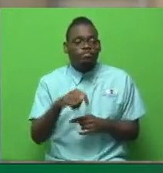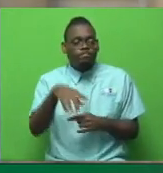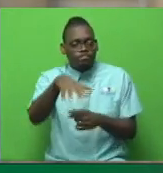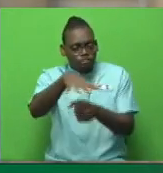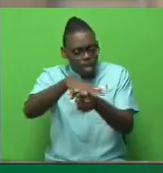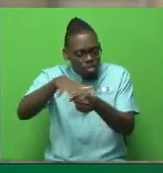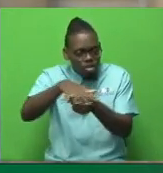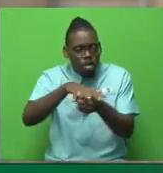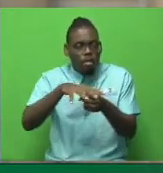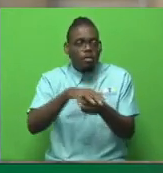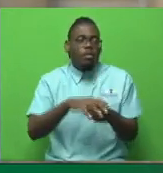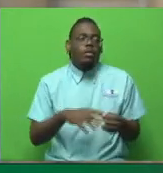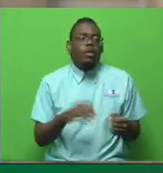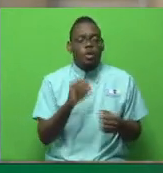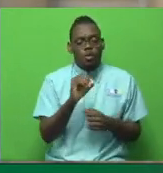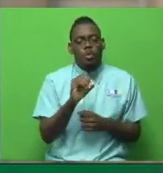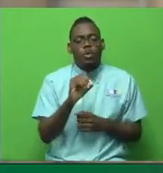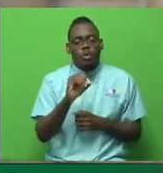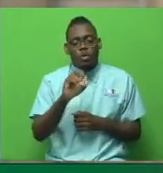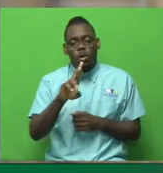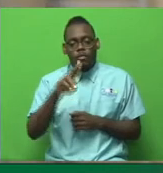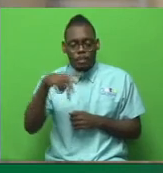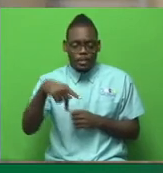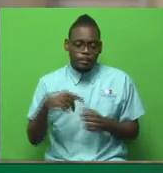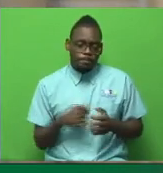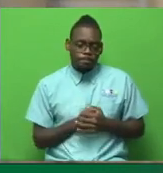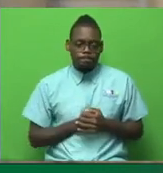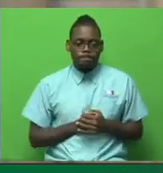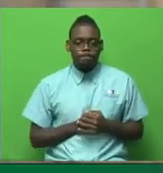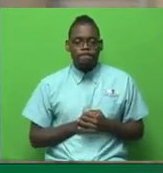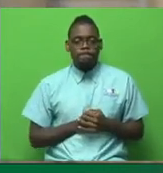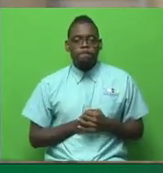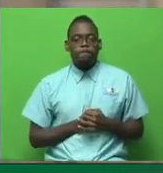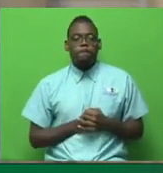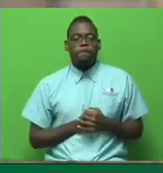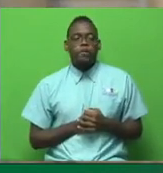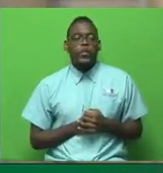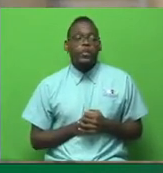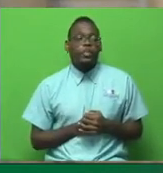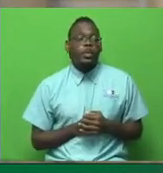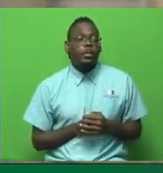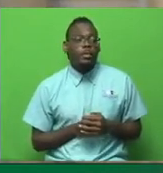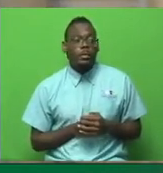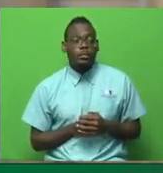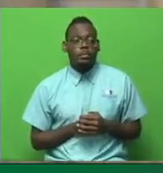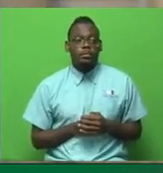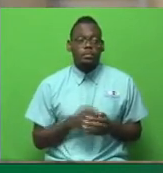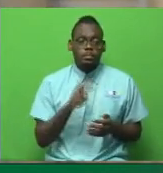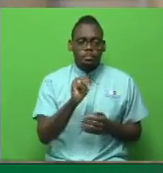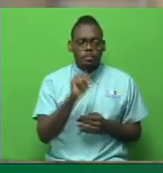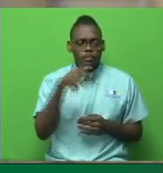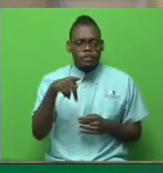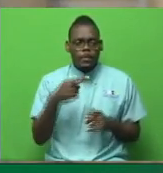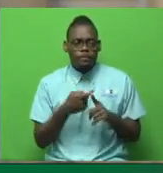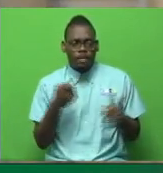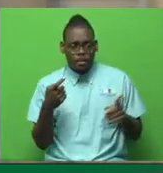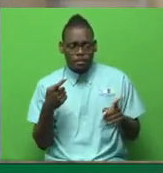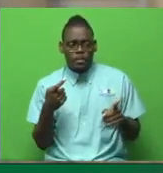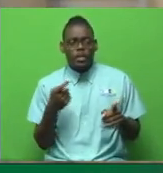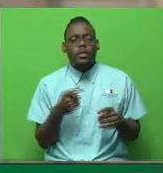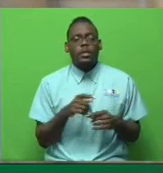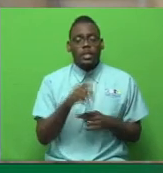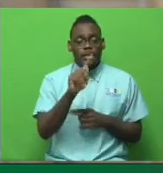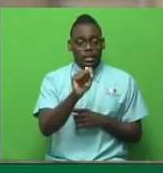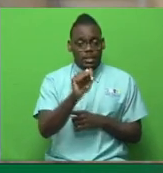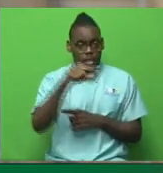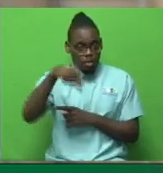friend the member for tabakeet the member for tavakit I you know said with a straight face here today